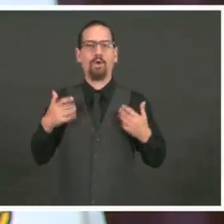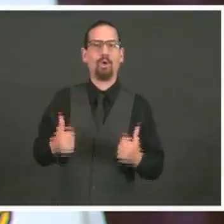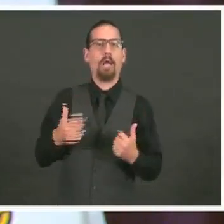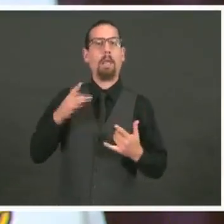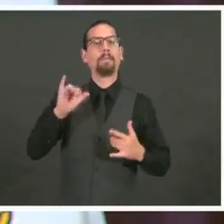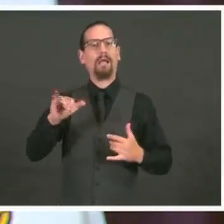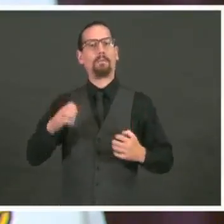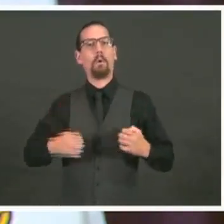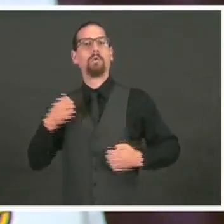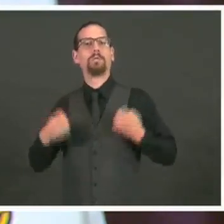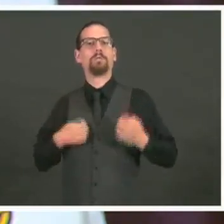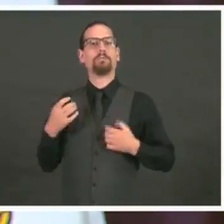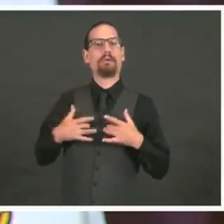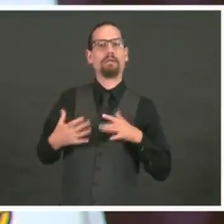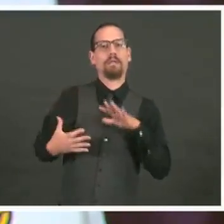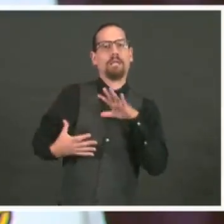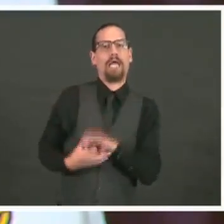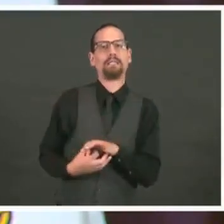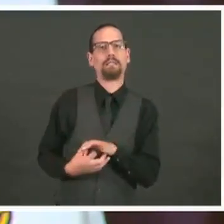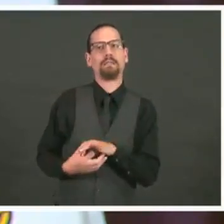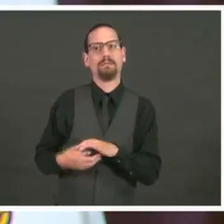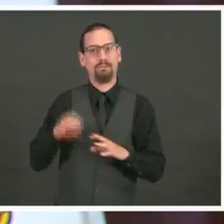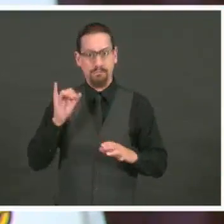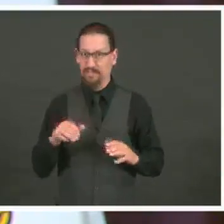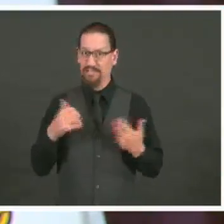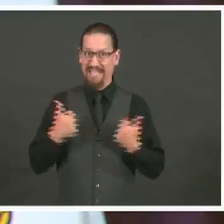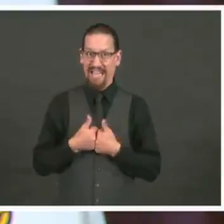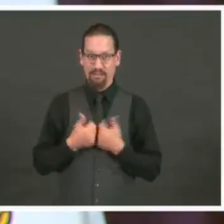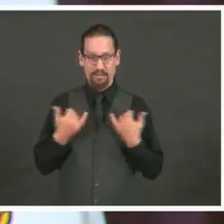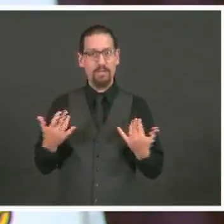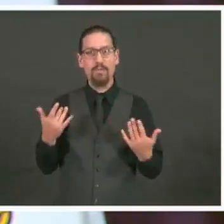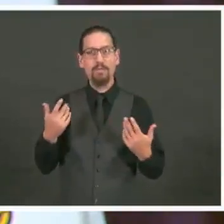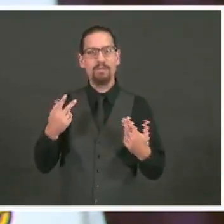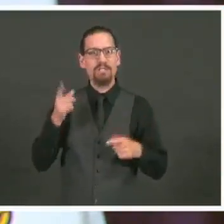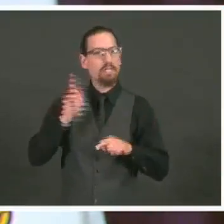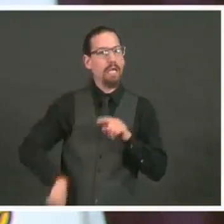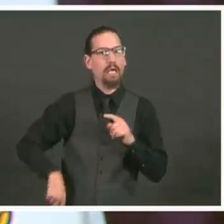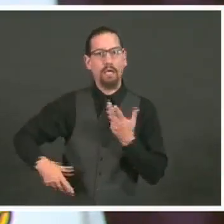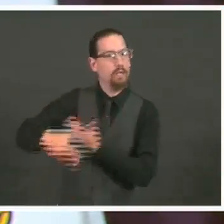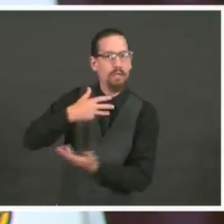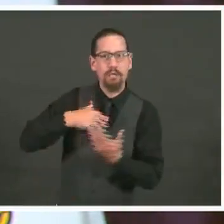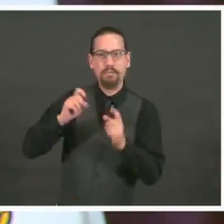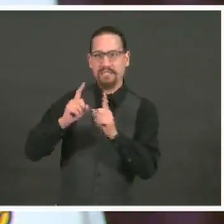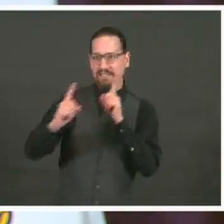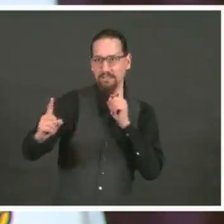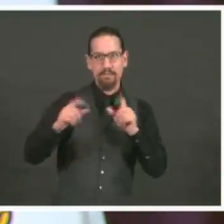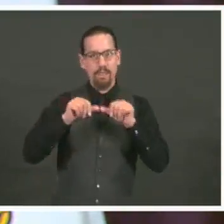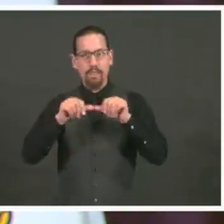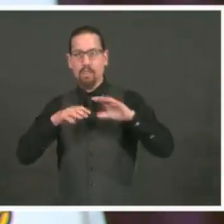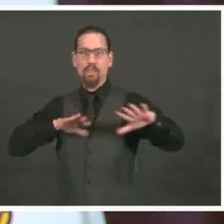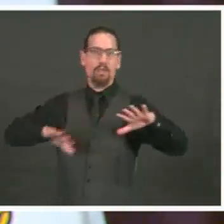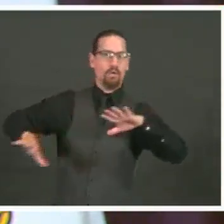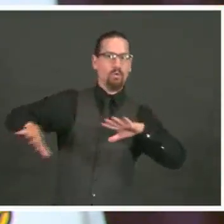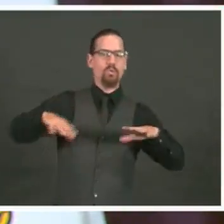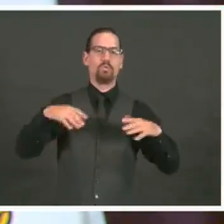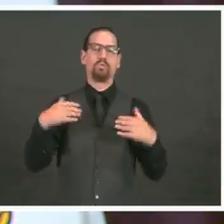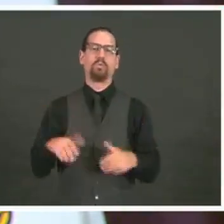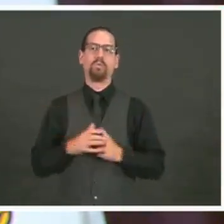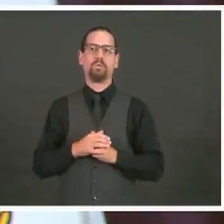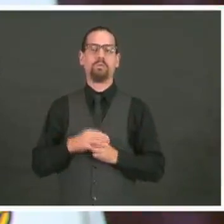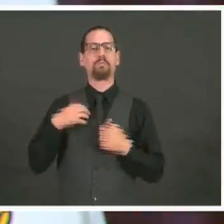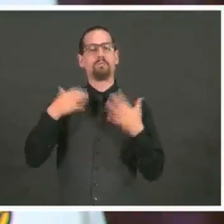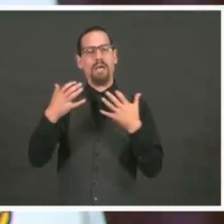seeing now. We want you to be able to receive the support from family and friends. We want you to be able